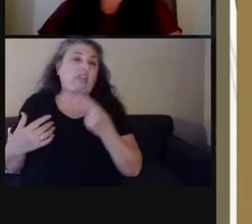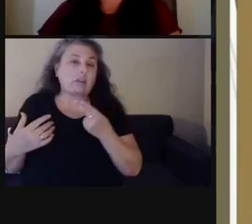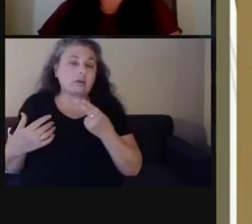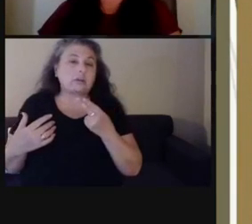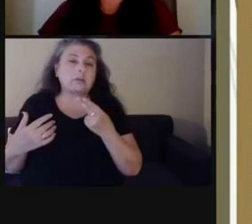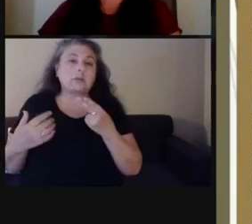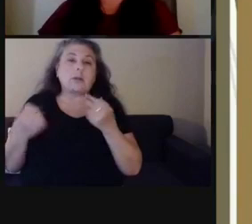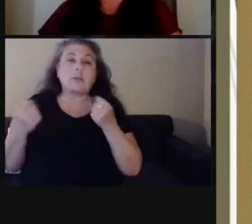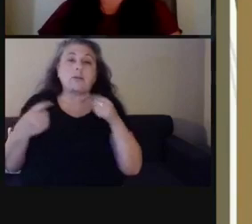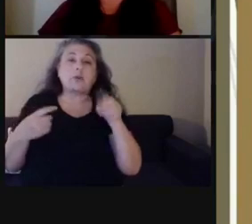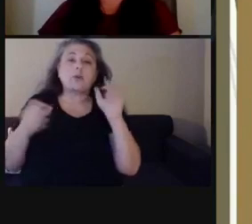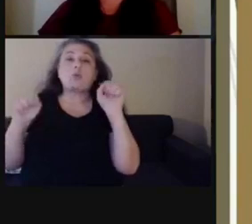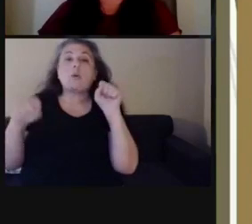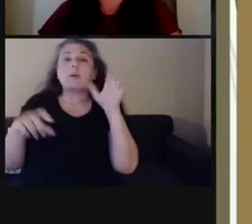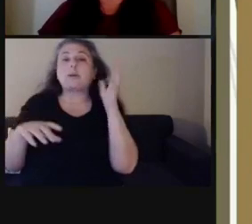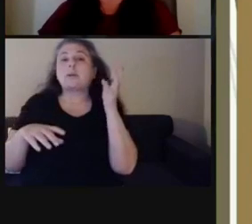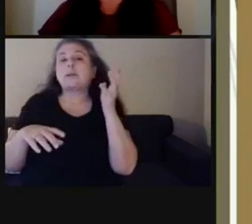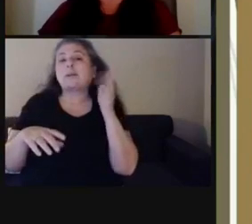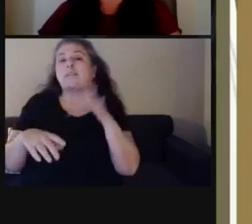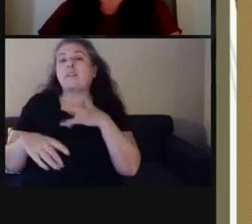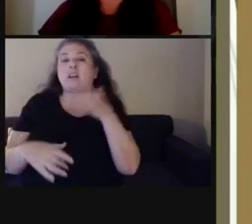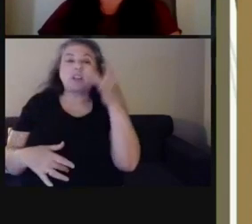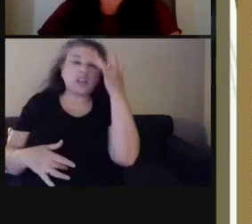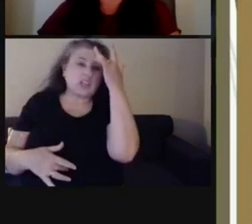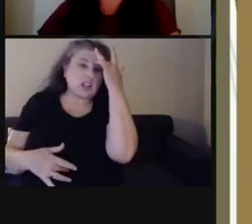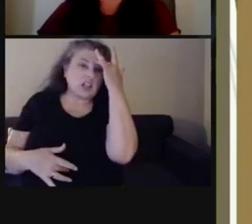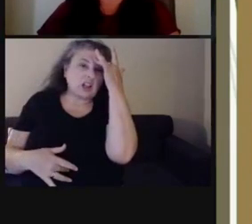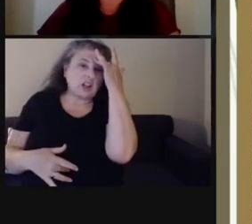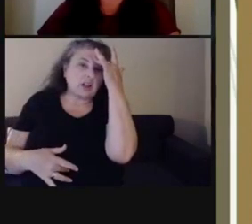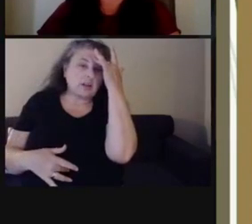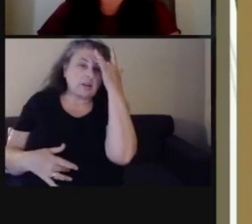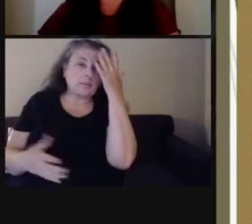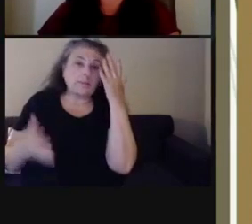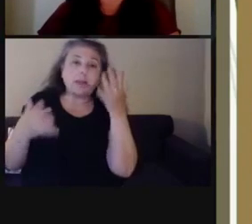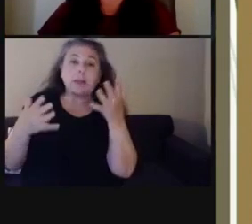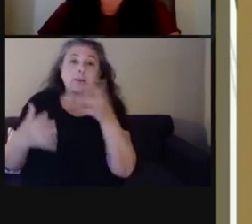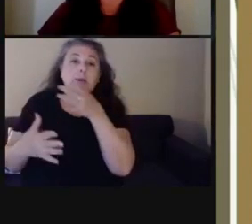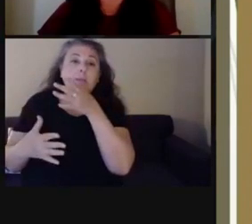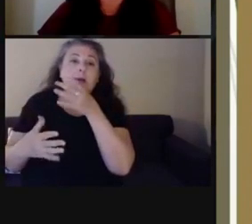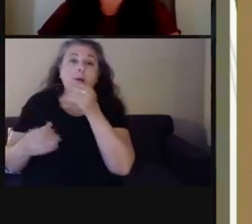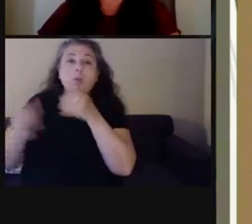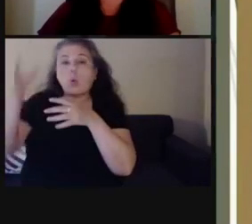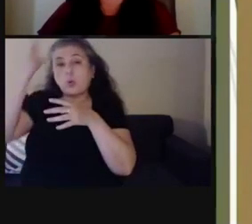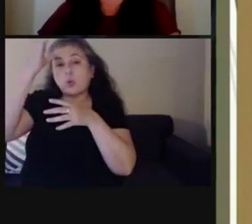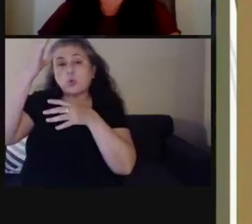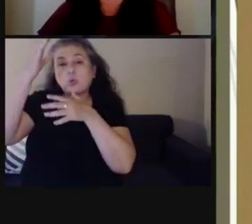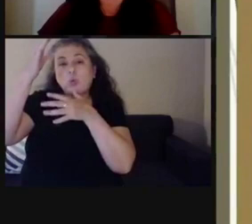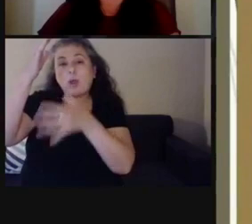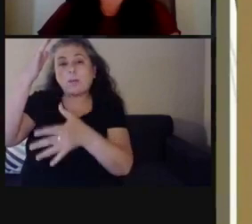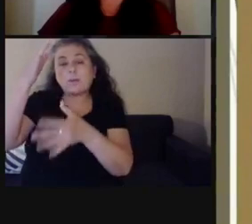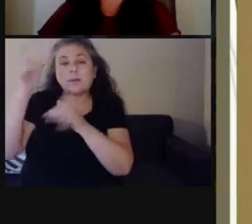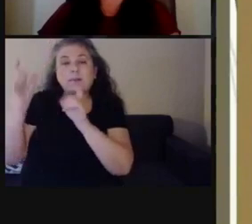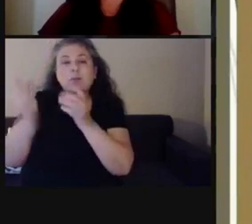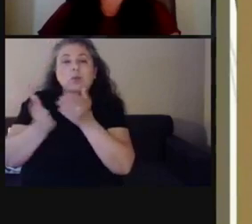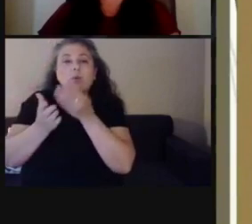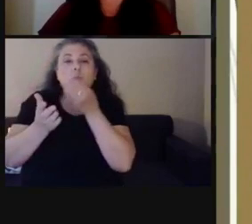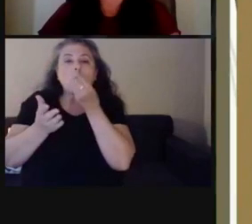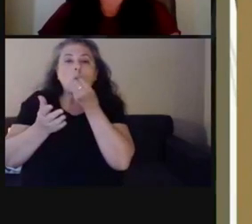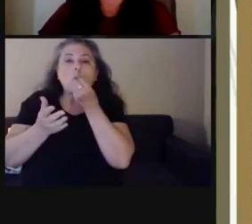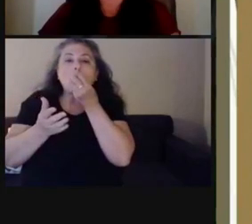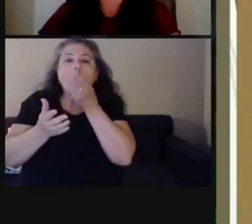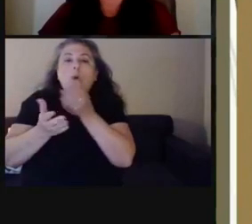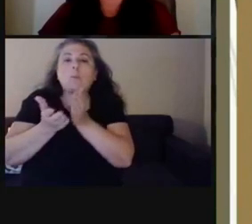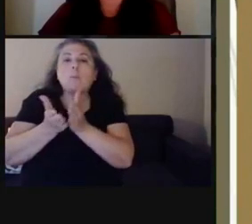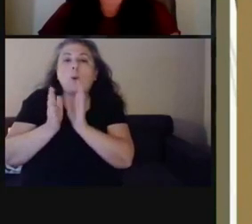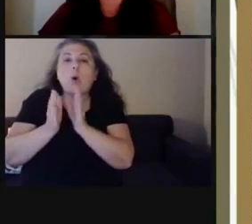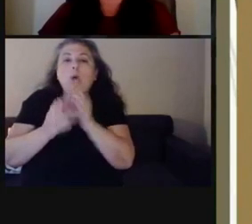Many of you probably have felt ill, and maybe mom or grandma gave you a nice warm bowl of chicken soup or some